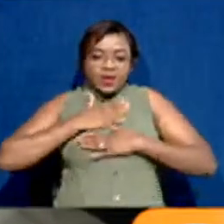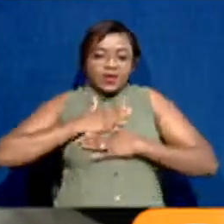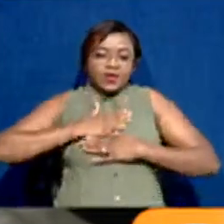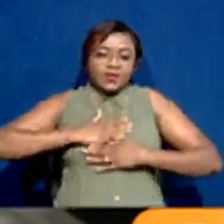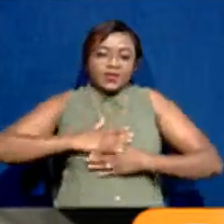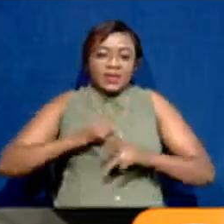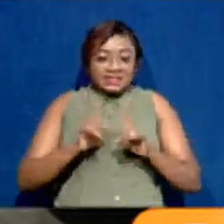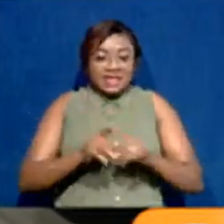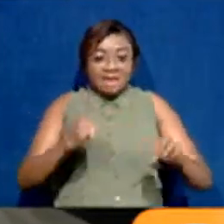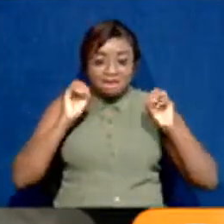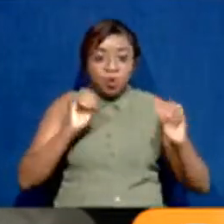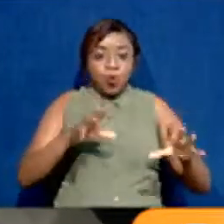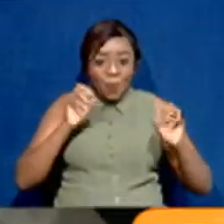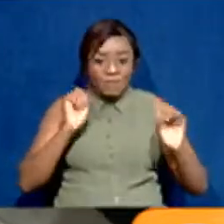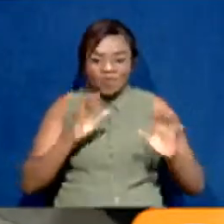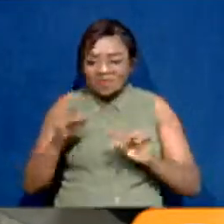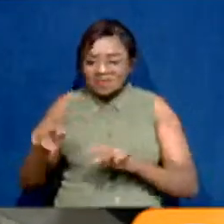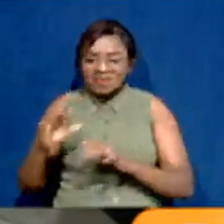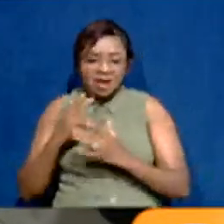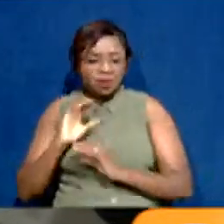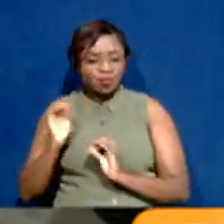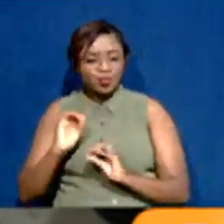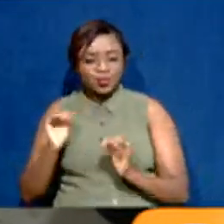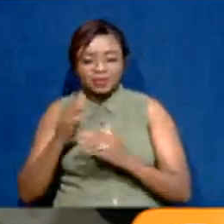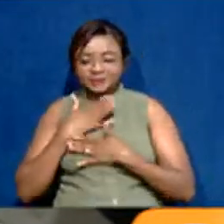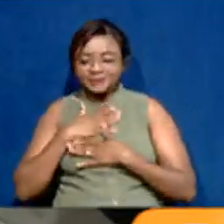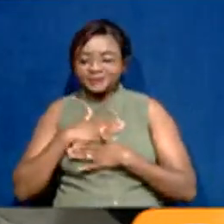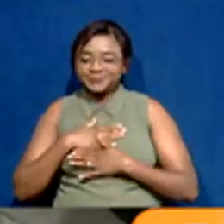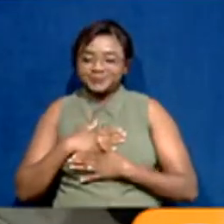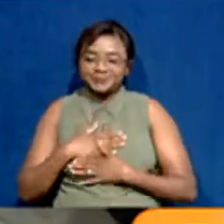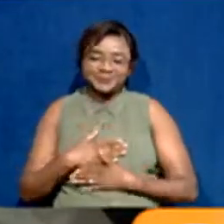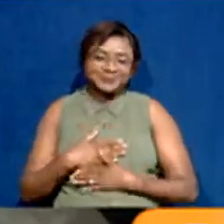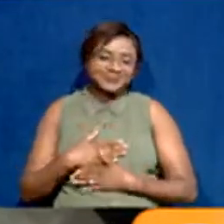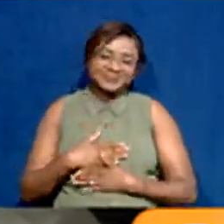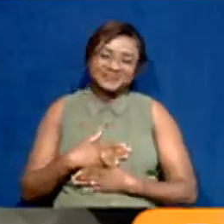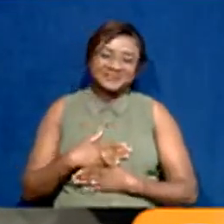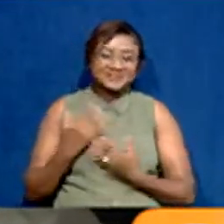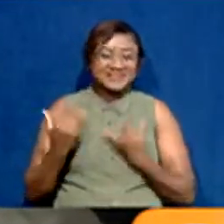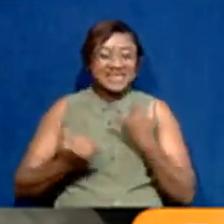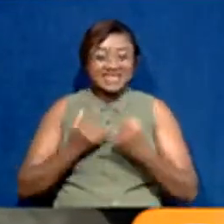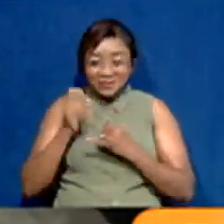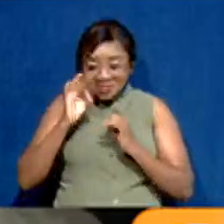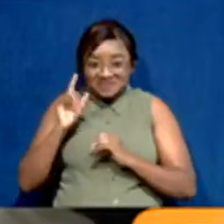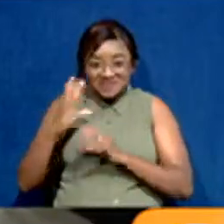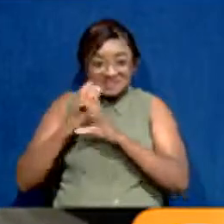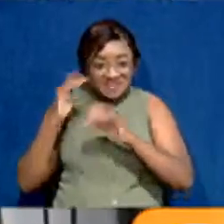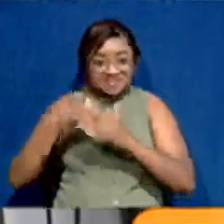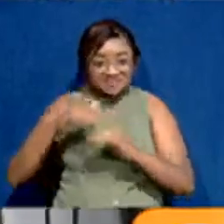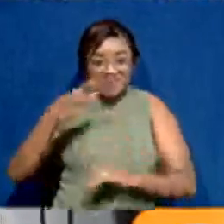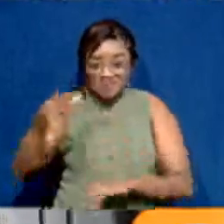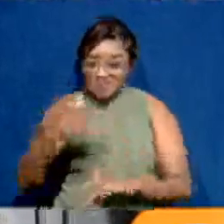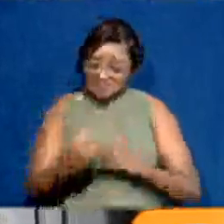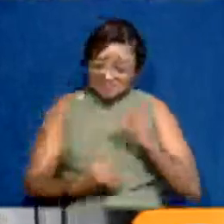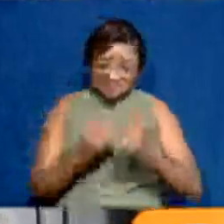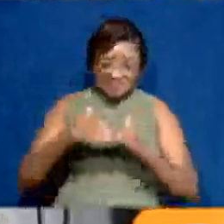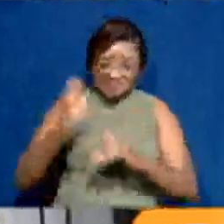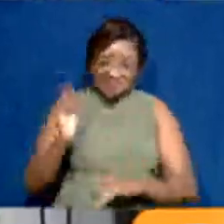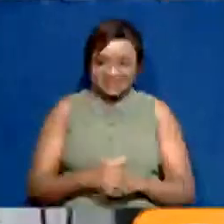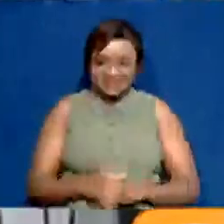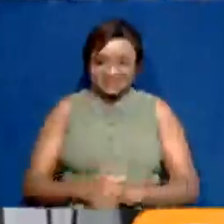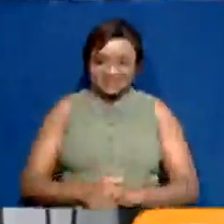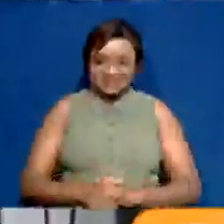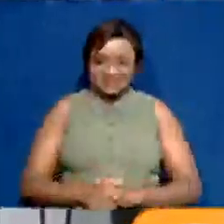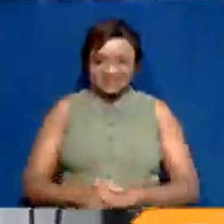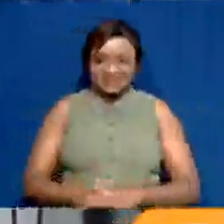Na kelele ina. Wanafurahi sana. Wanasema hata ikiwa mingi utaweza furahia. According to Mwangi, there